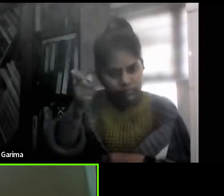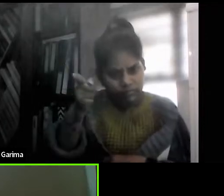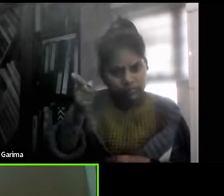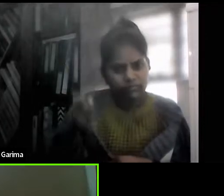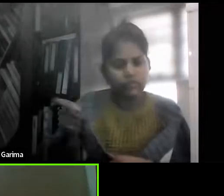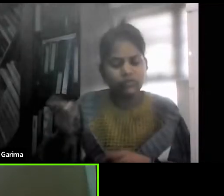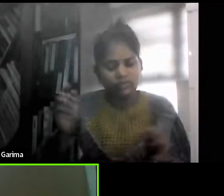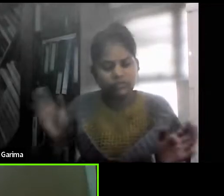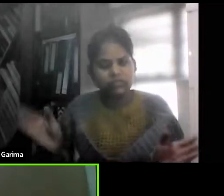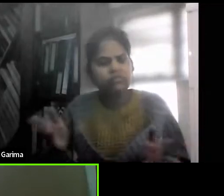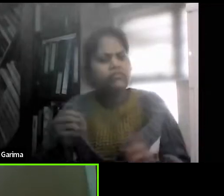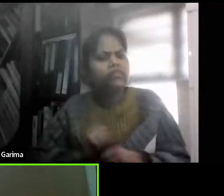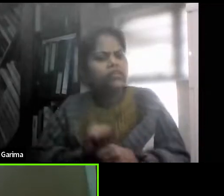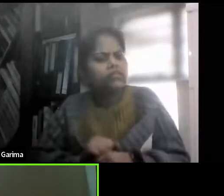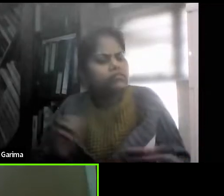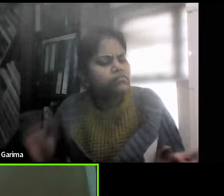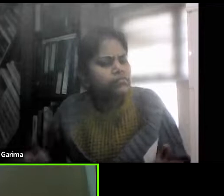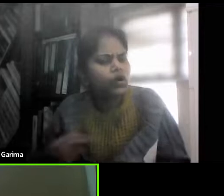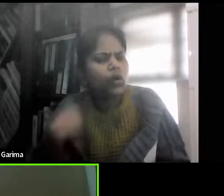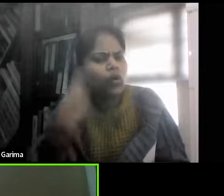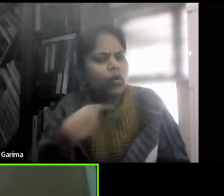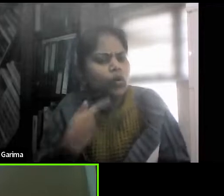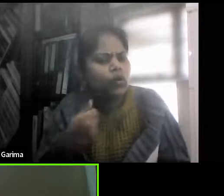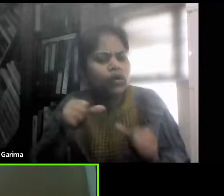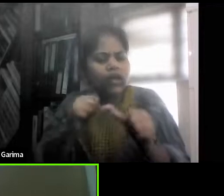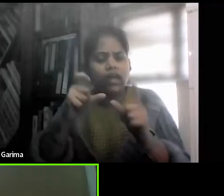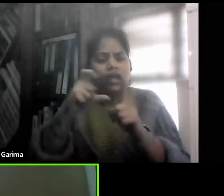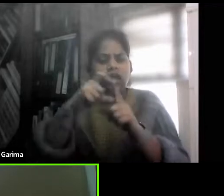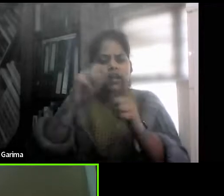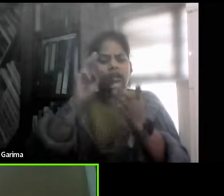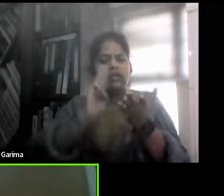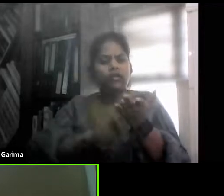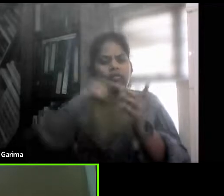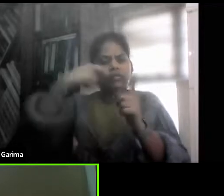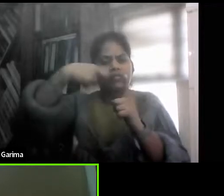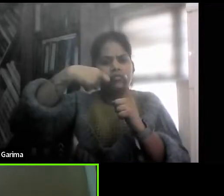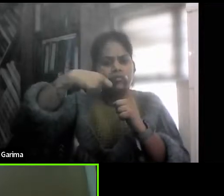by the ADMK.